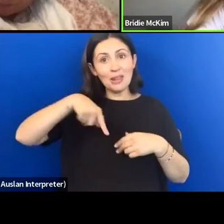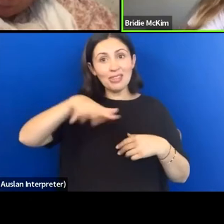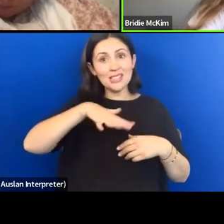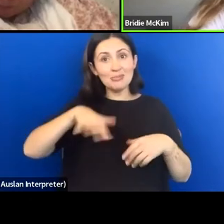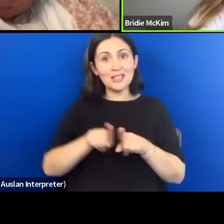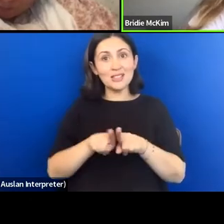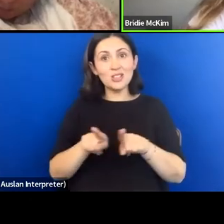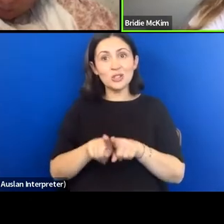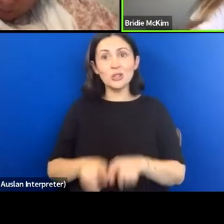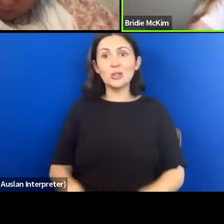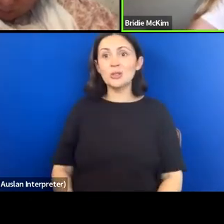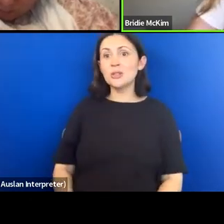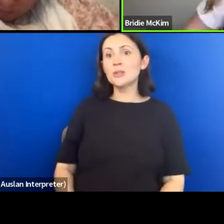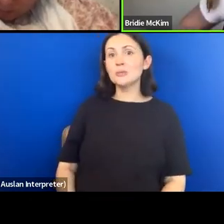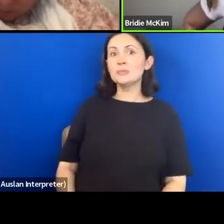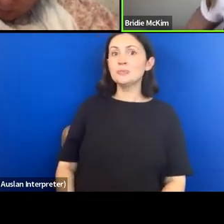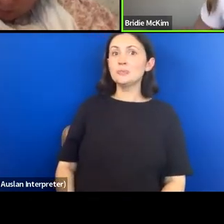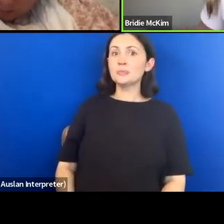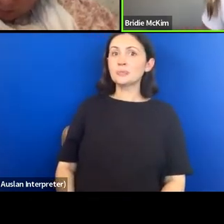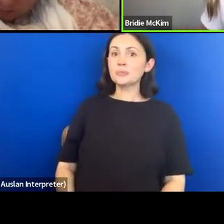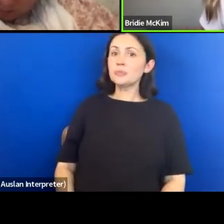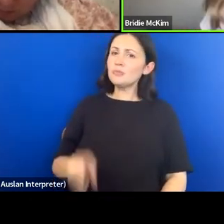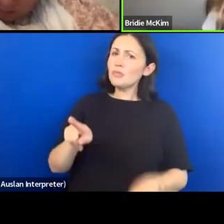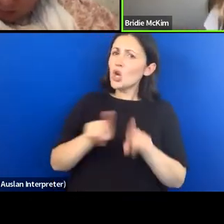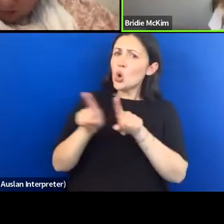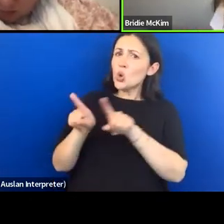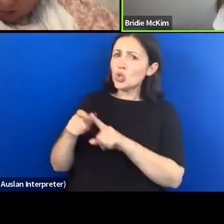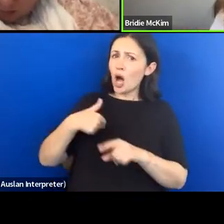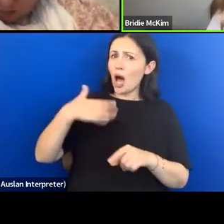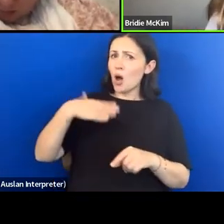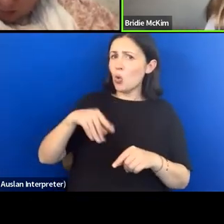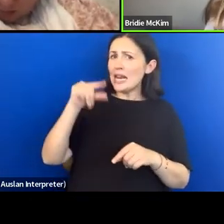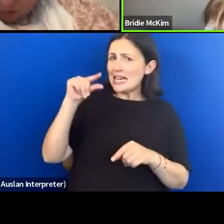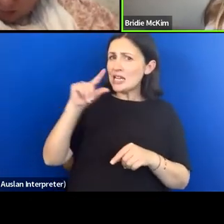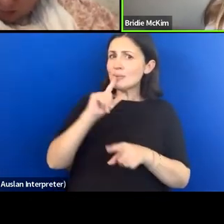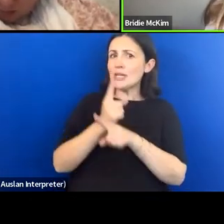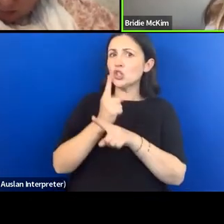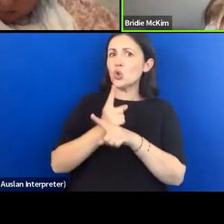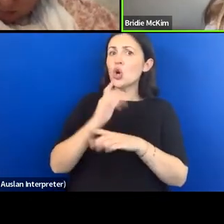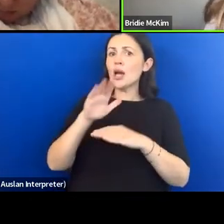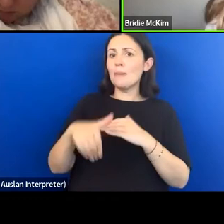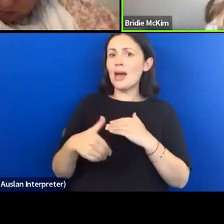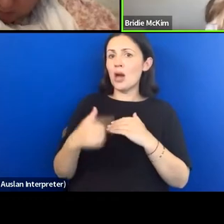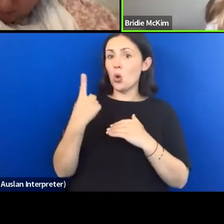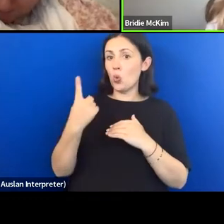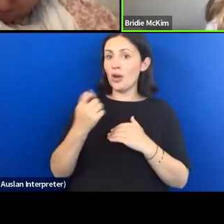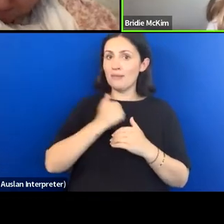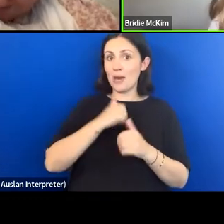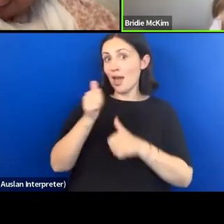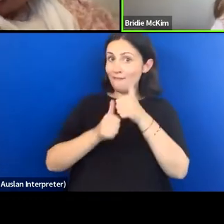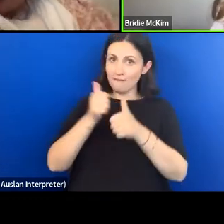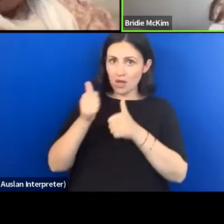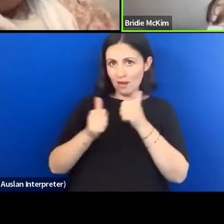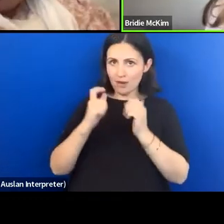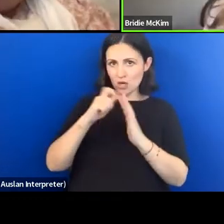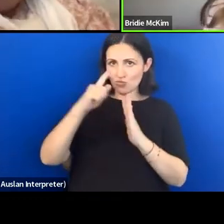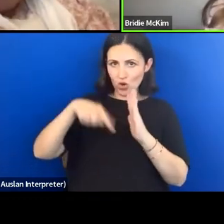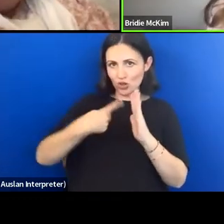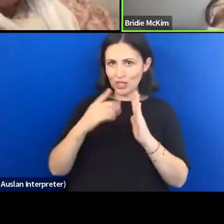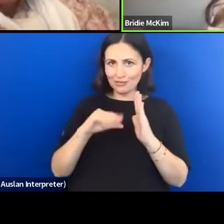important. I also wanted to talk a little bit about one of my favorite projects of